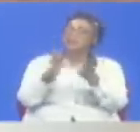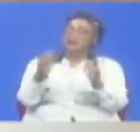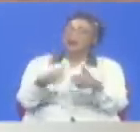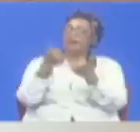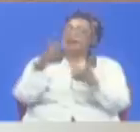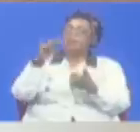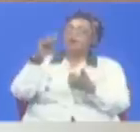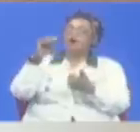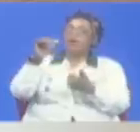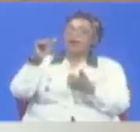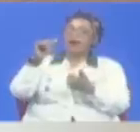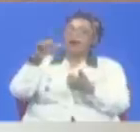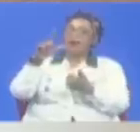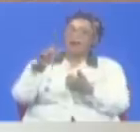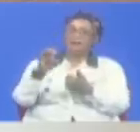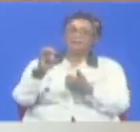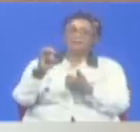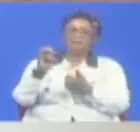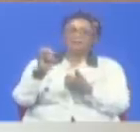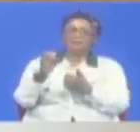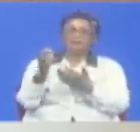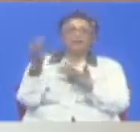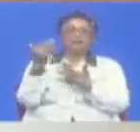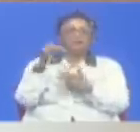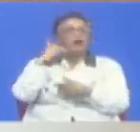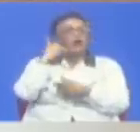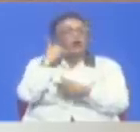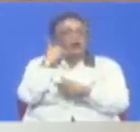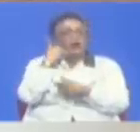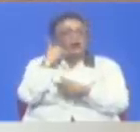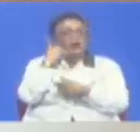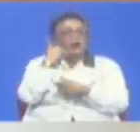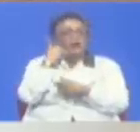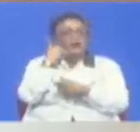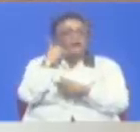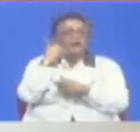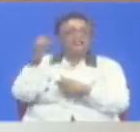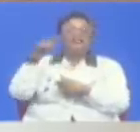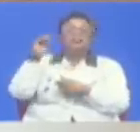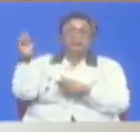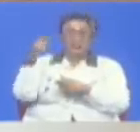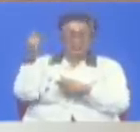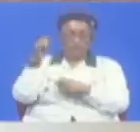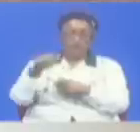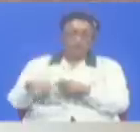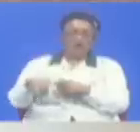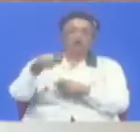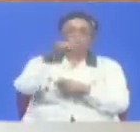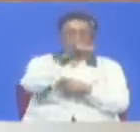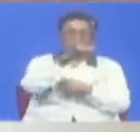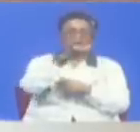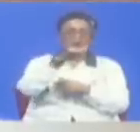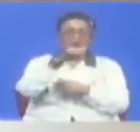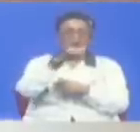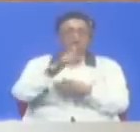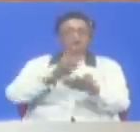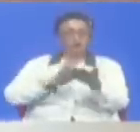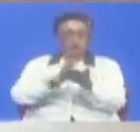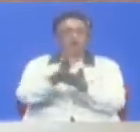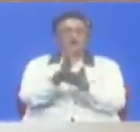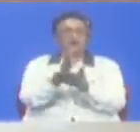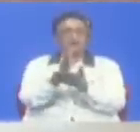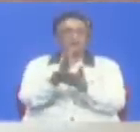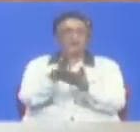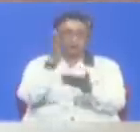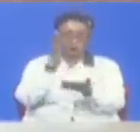Moyale, and I would expect a call that the president will be going the next day or two, and sure enough, the president would